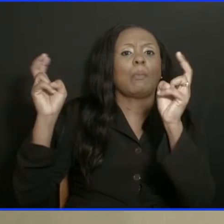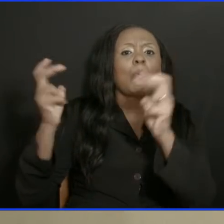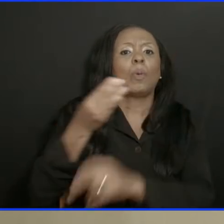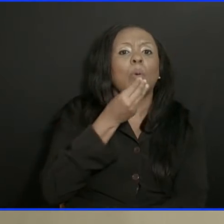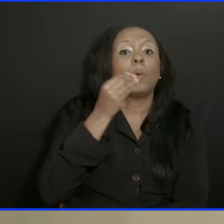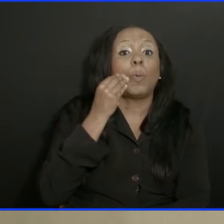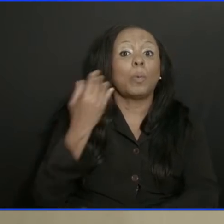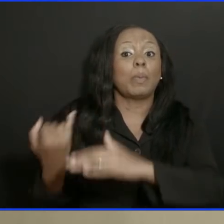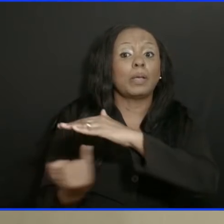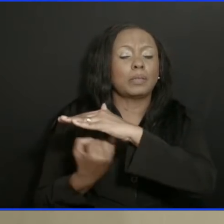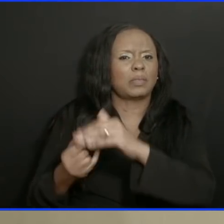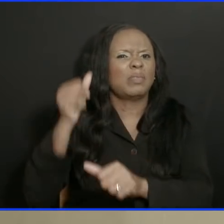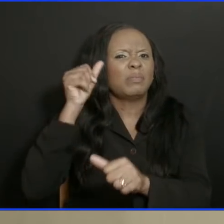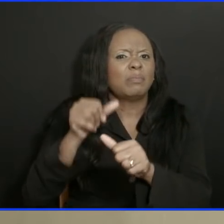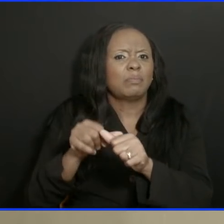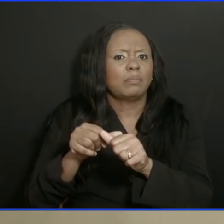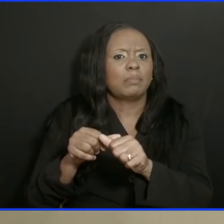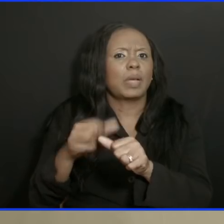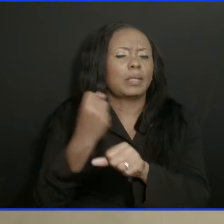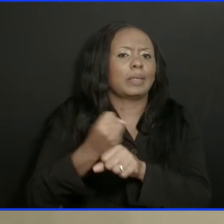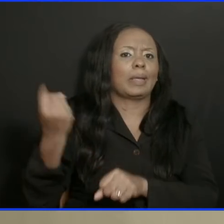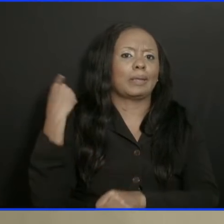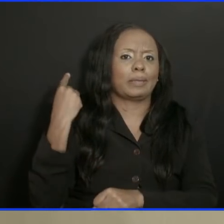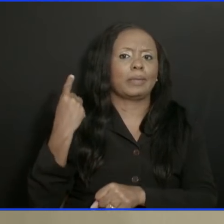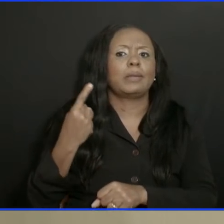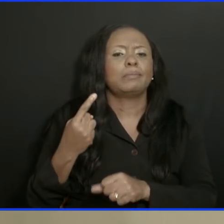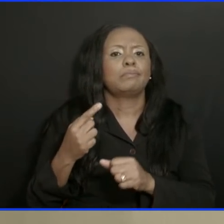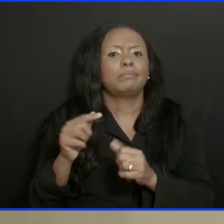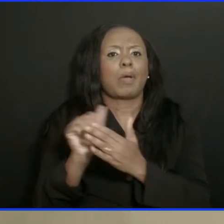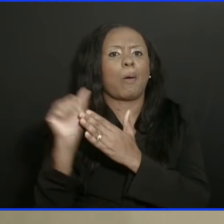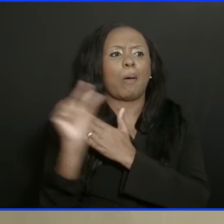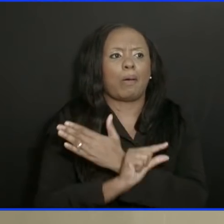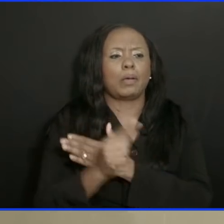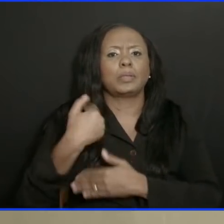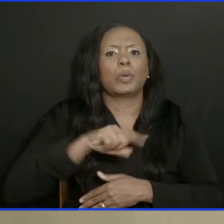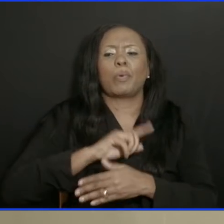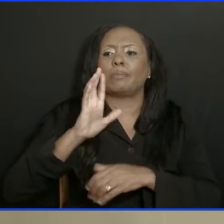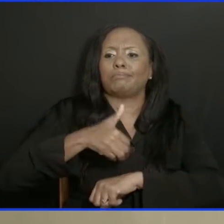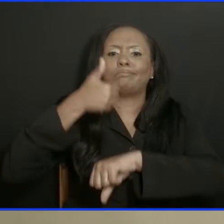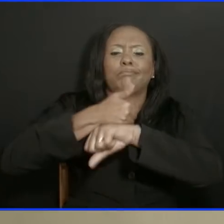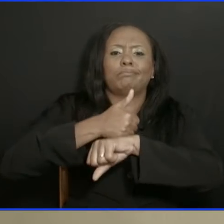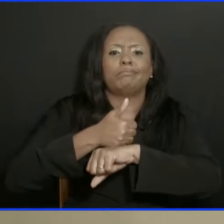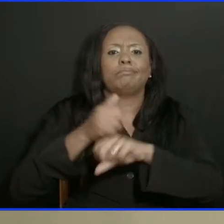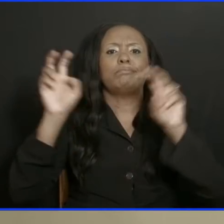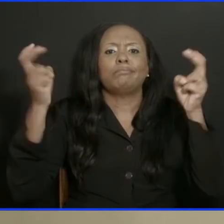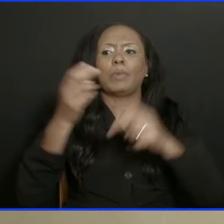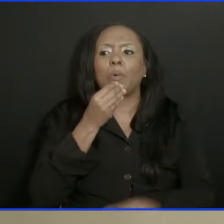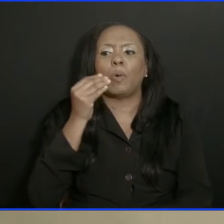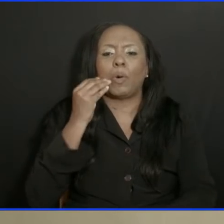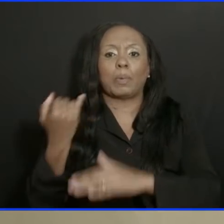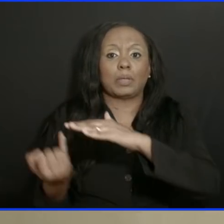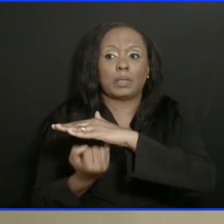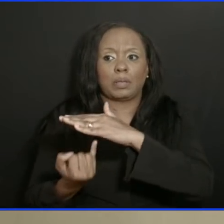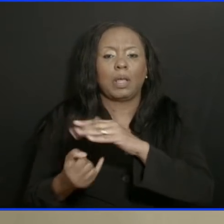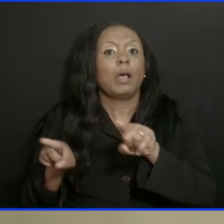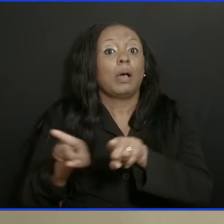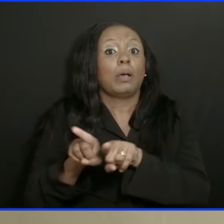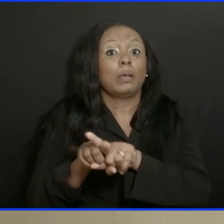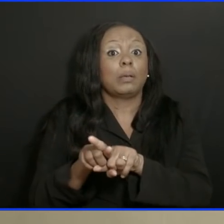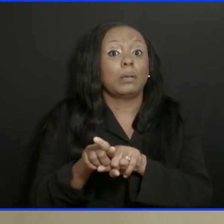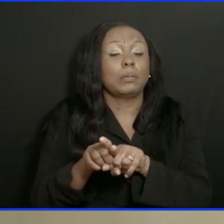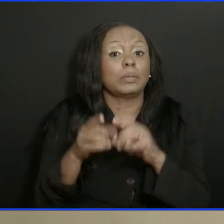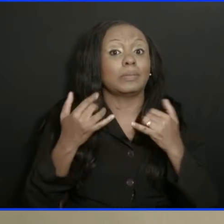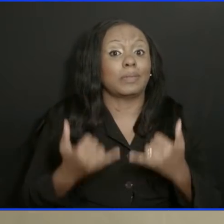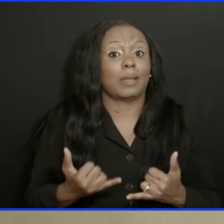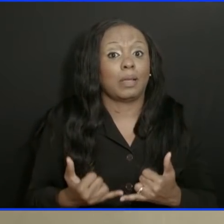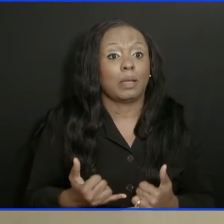started in August of 2021, but also self-monitoring and self-isolation is going to be very critical